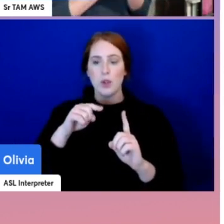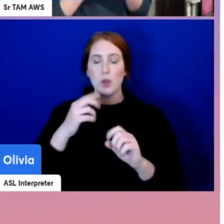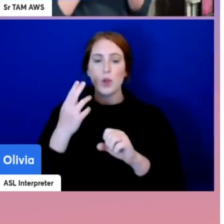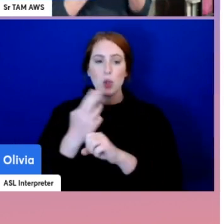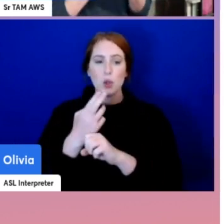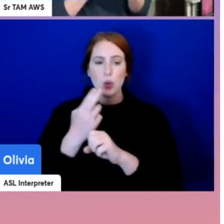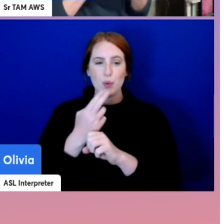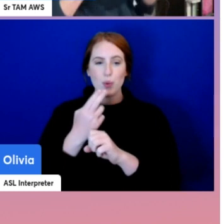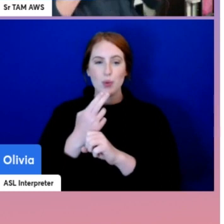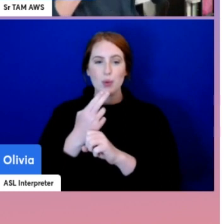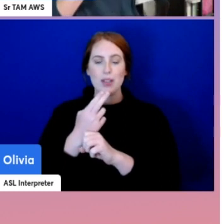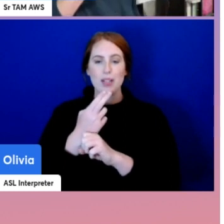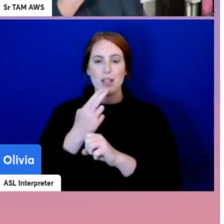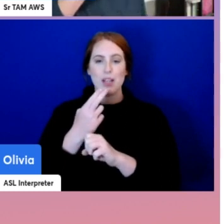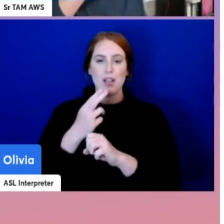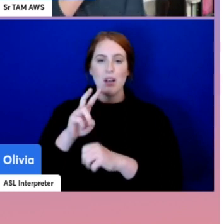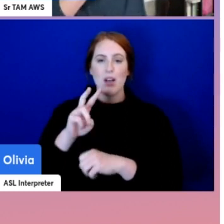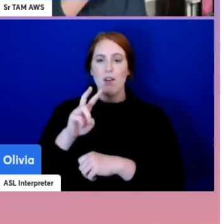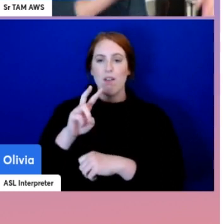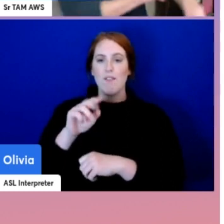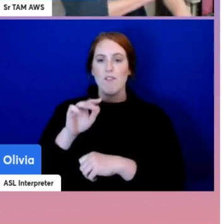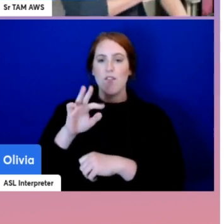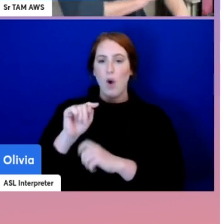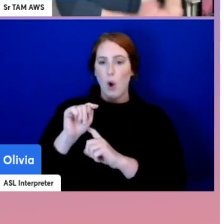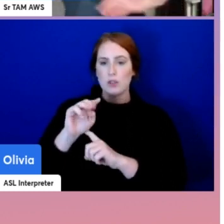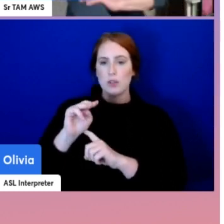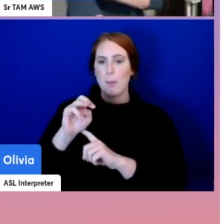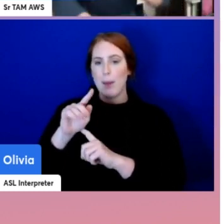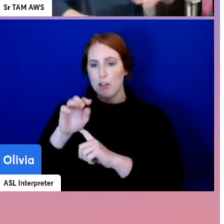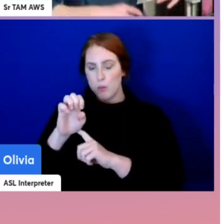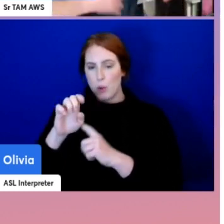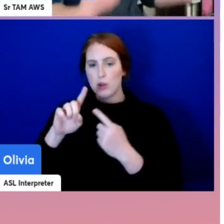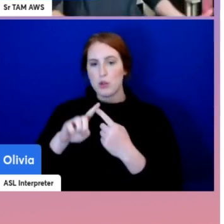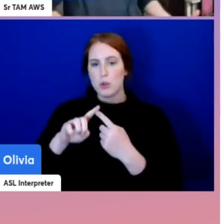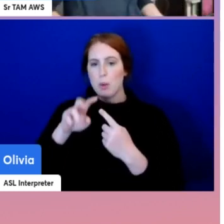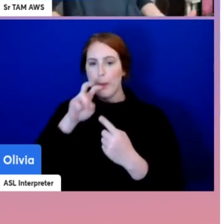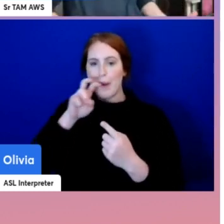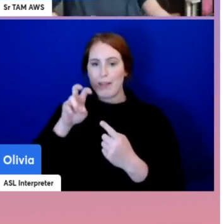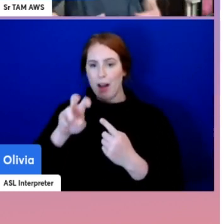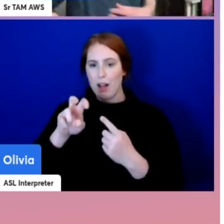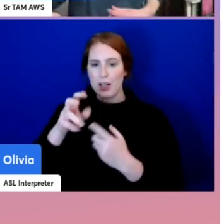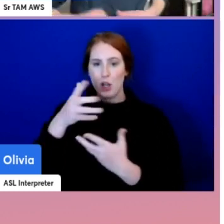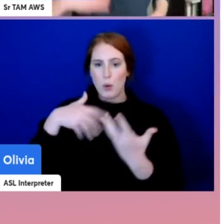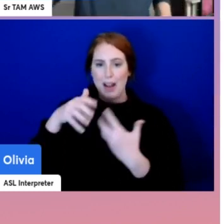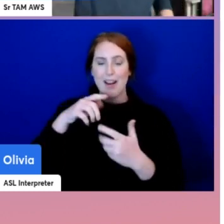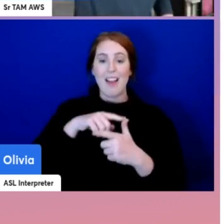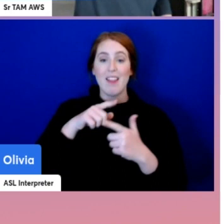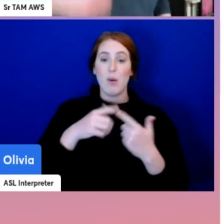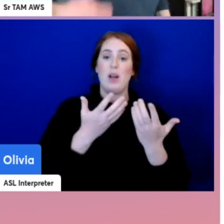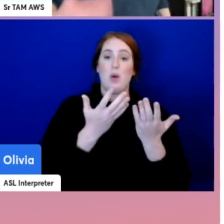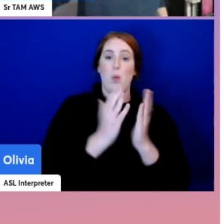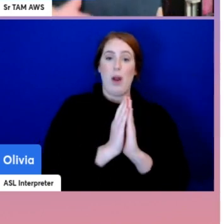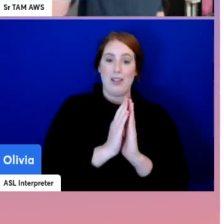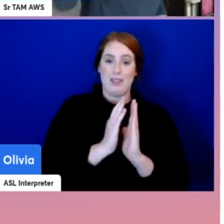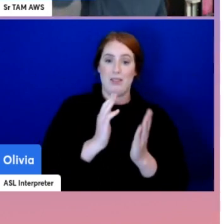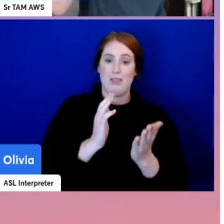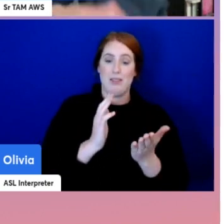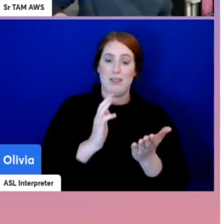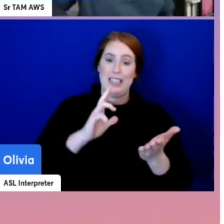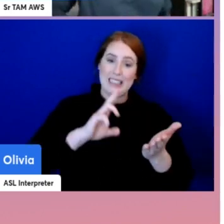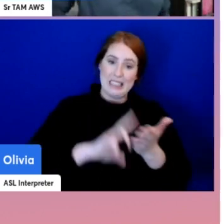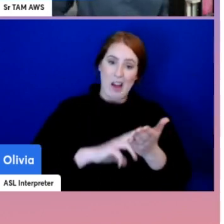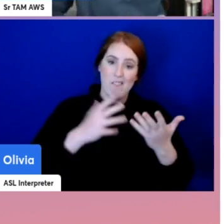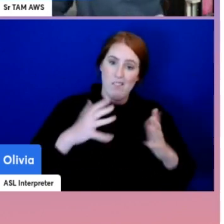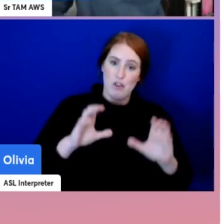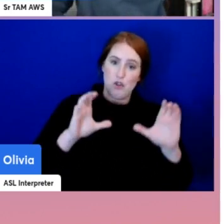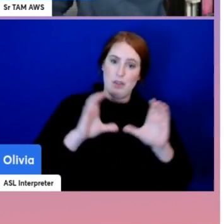Vault module for Python to interact with the Vault server and request a signed certificate. And then that certificate, which you'll